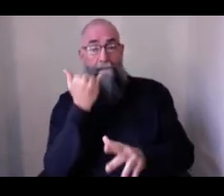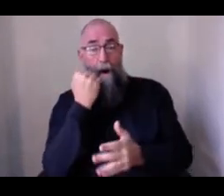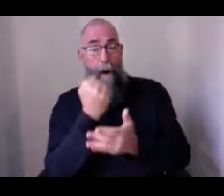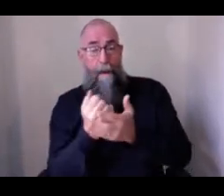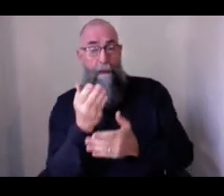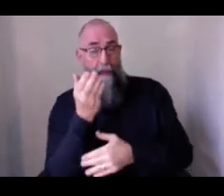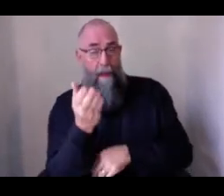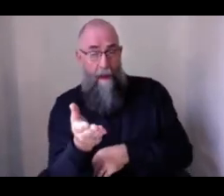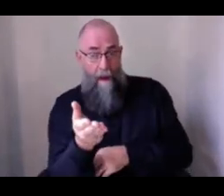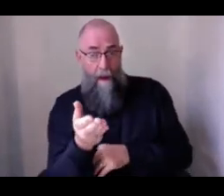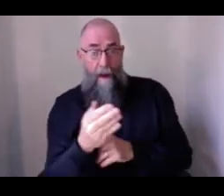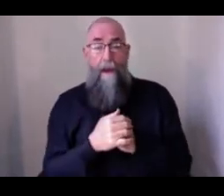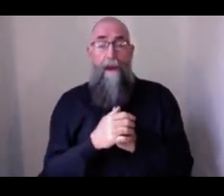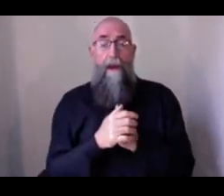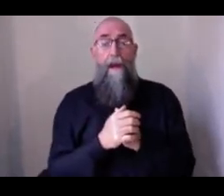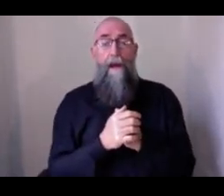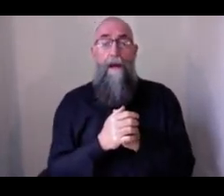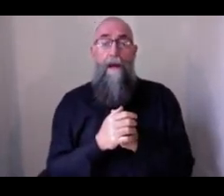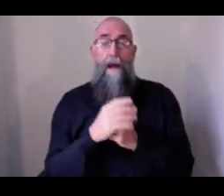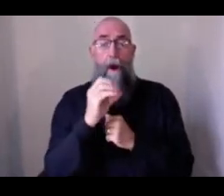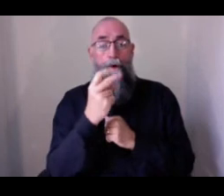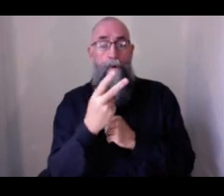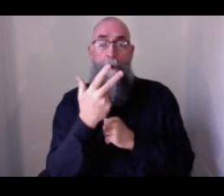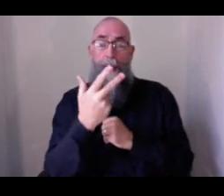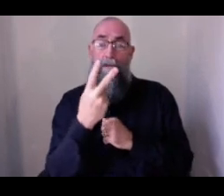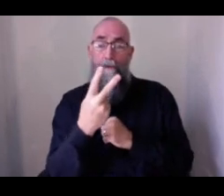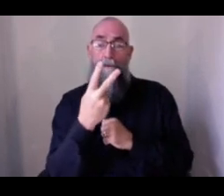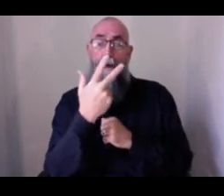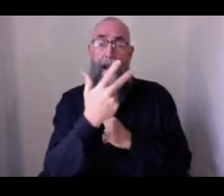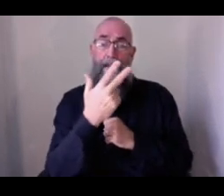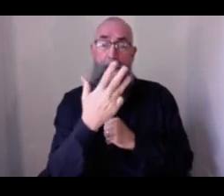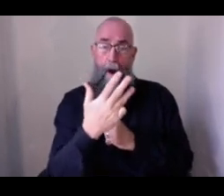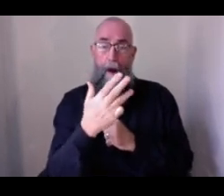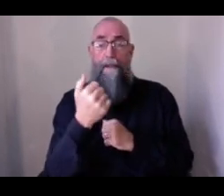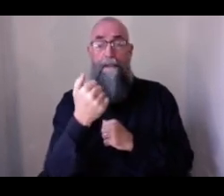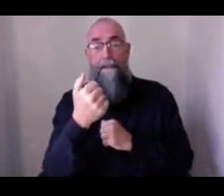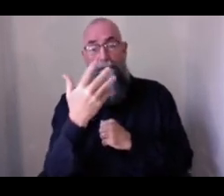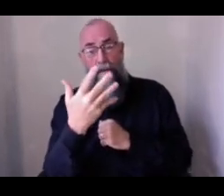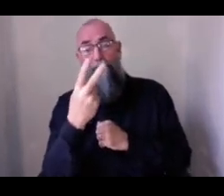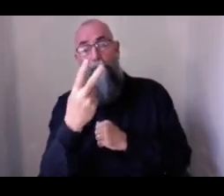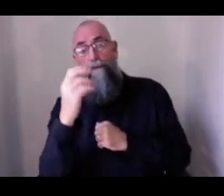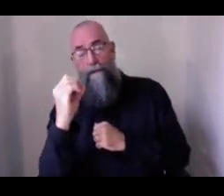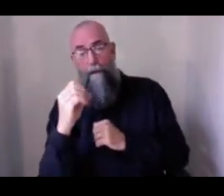02 8289 6520, or email us on